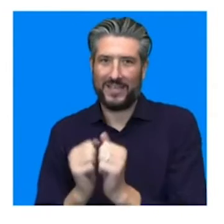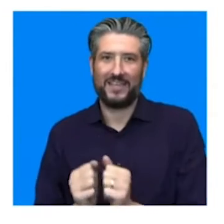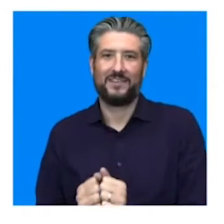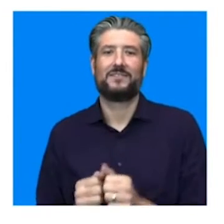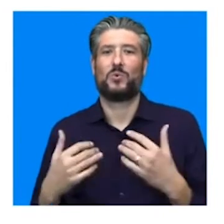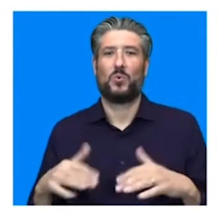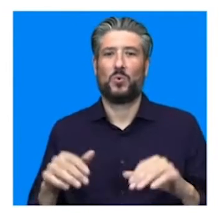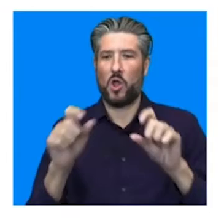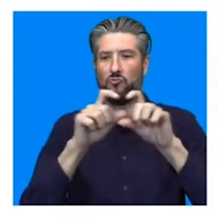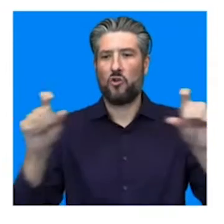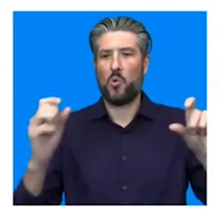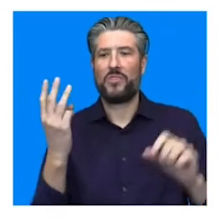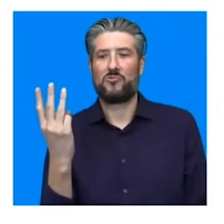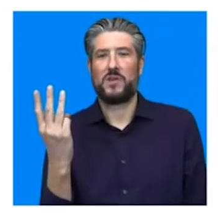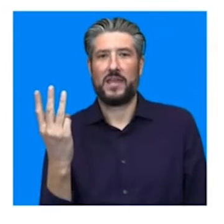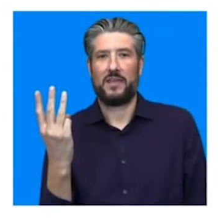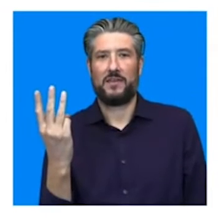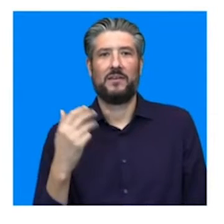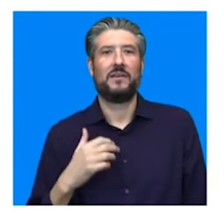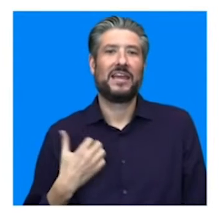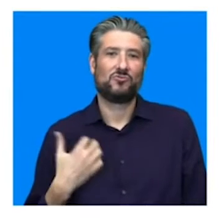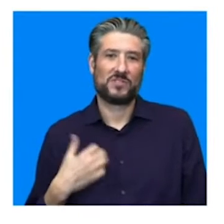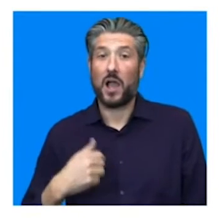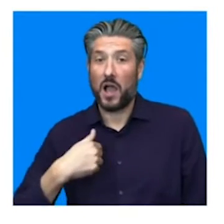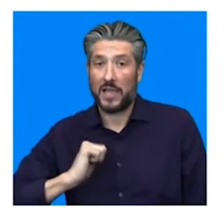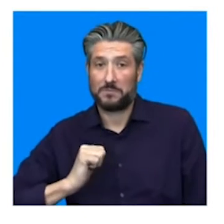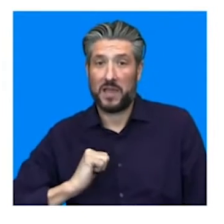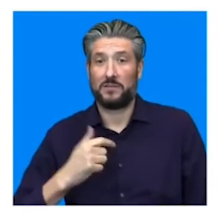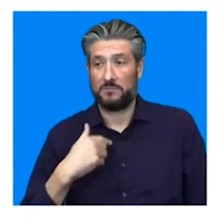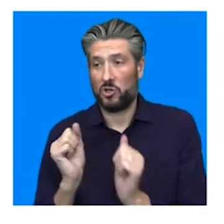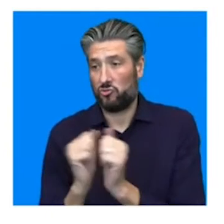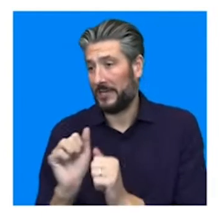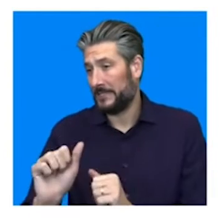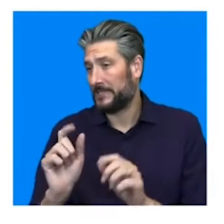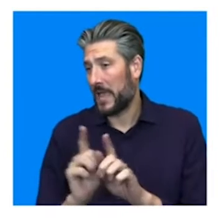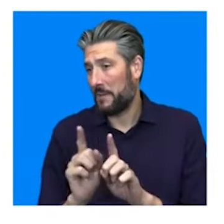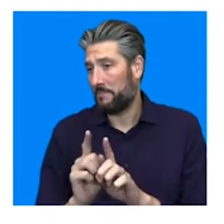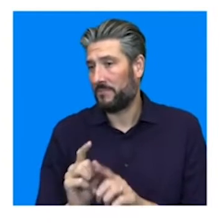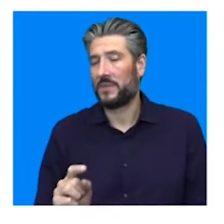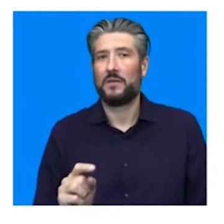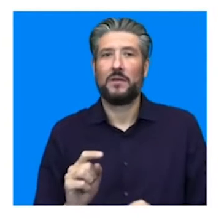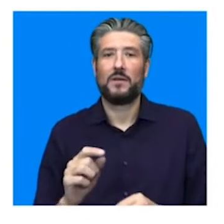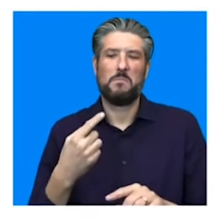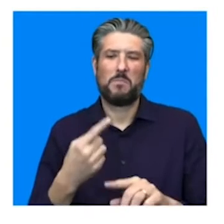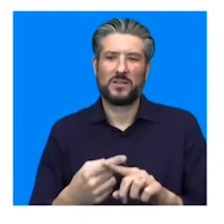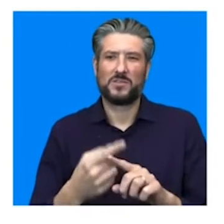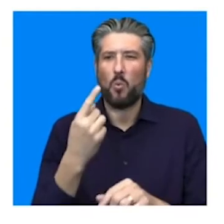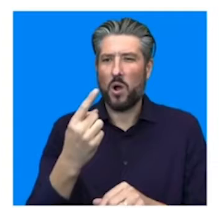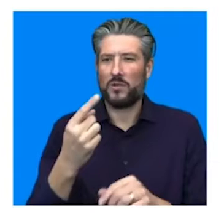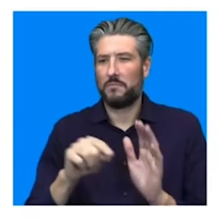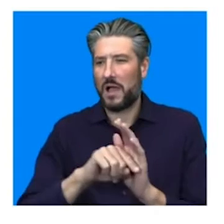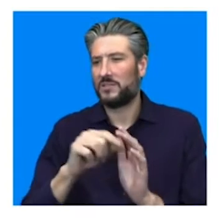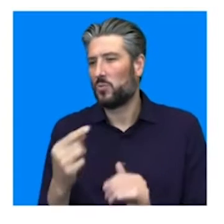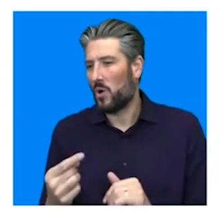3, which is absolutely what I would agree with, and a little bit one either side of that. So that is a really,